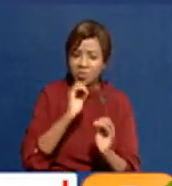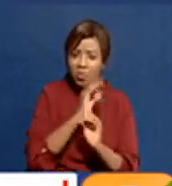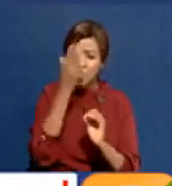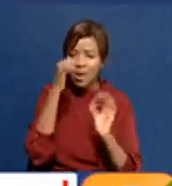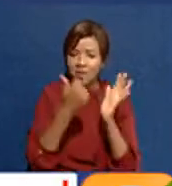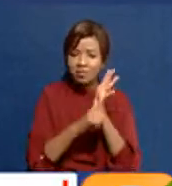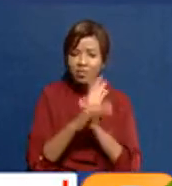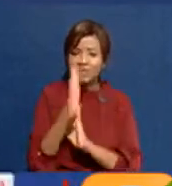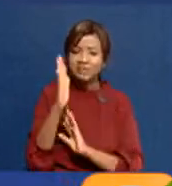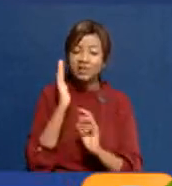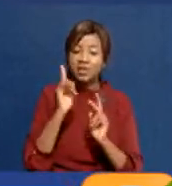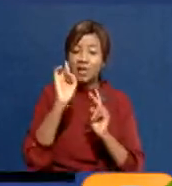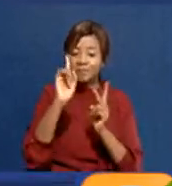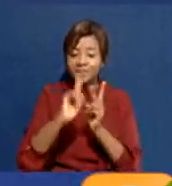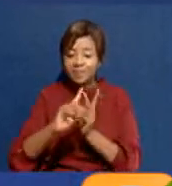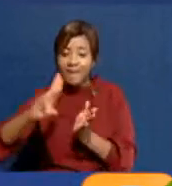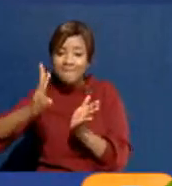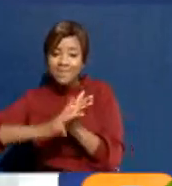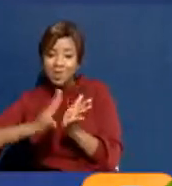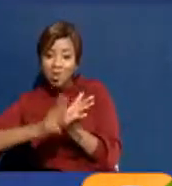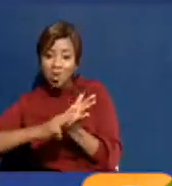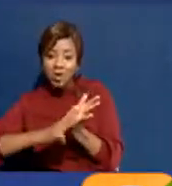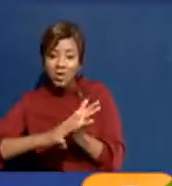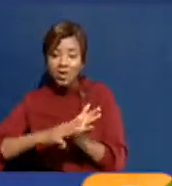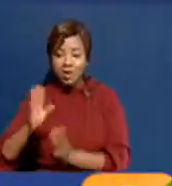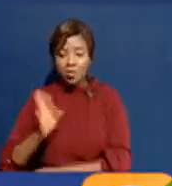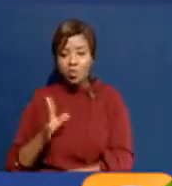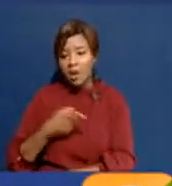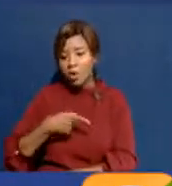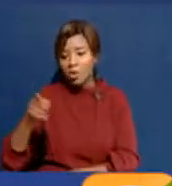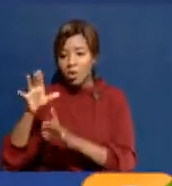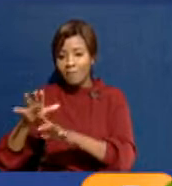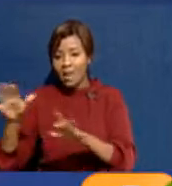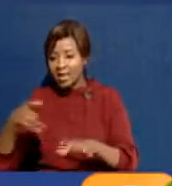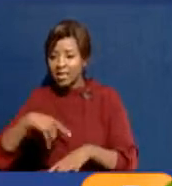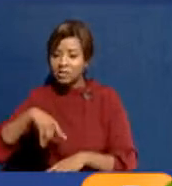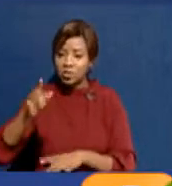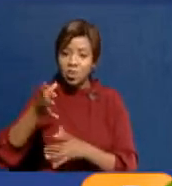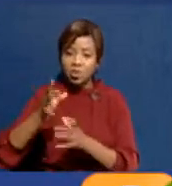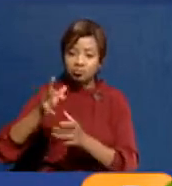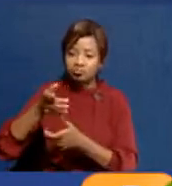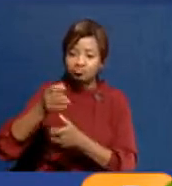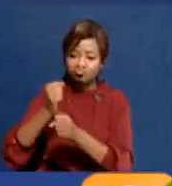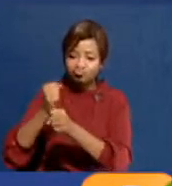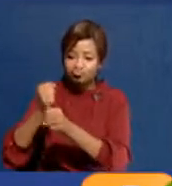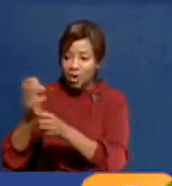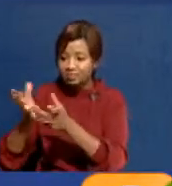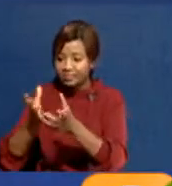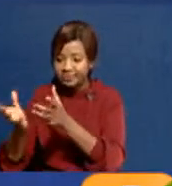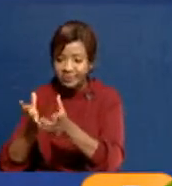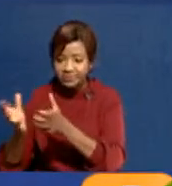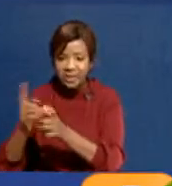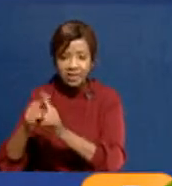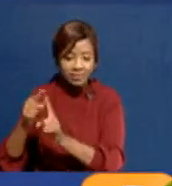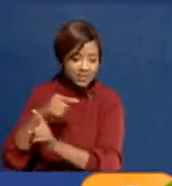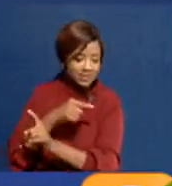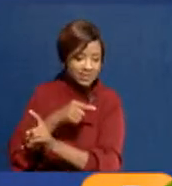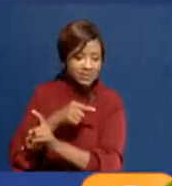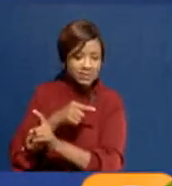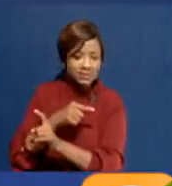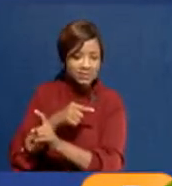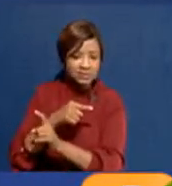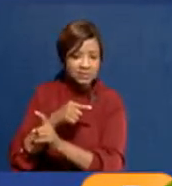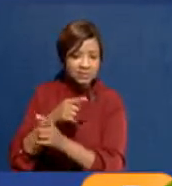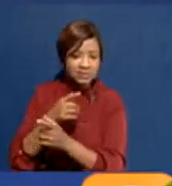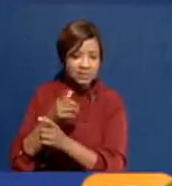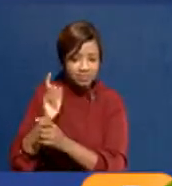Migori, where the lady goes to the market or goes to the lake to dry the fish, and they need to be by the lake